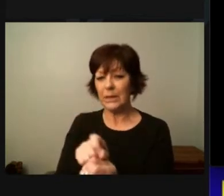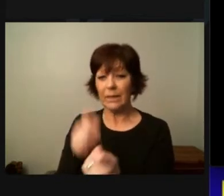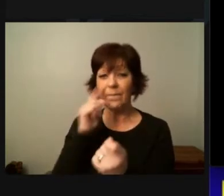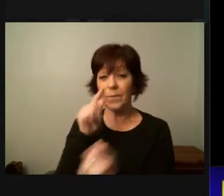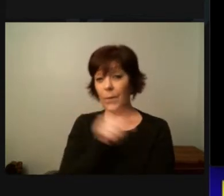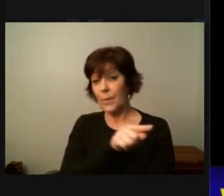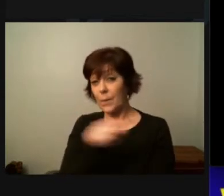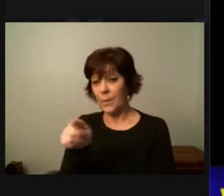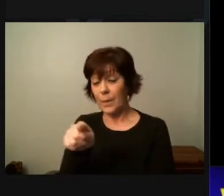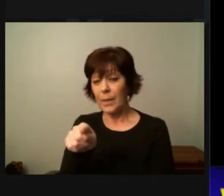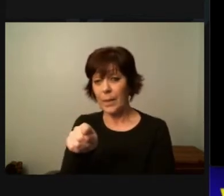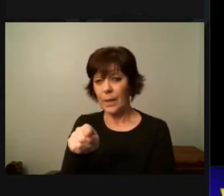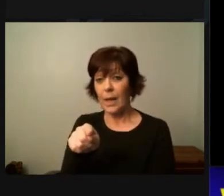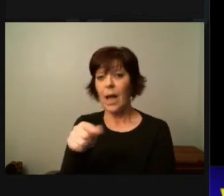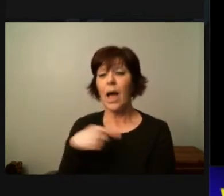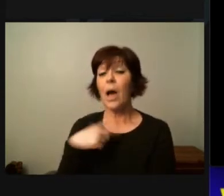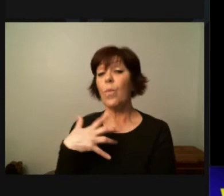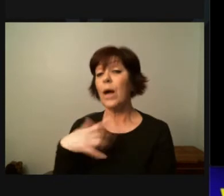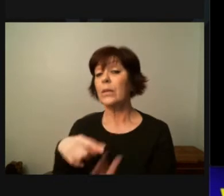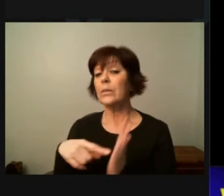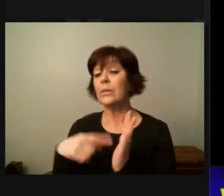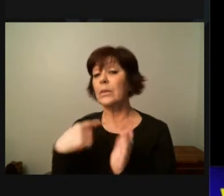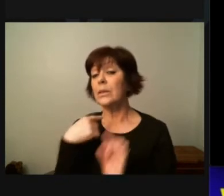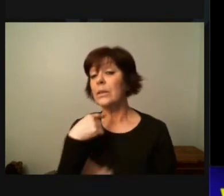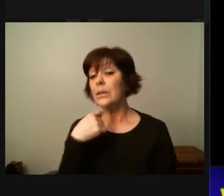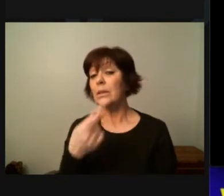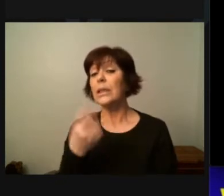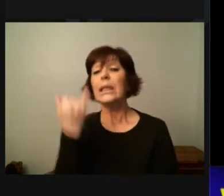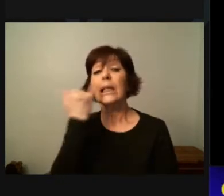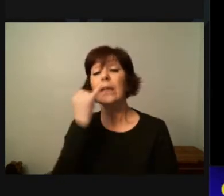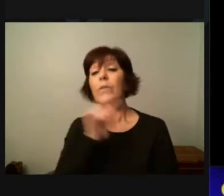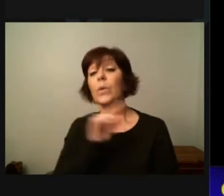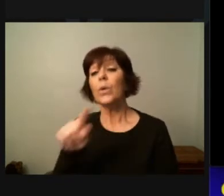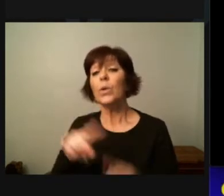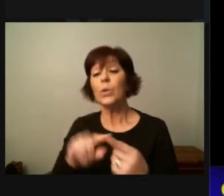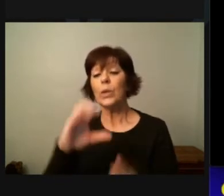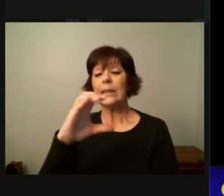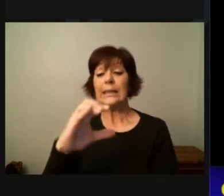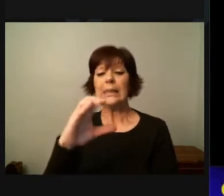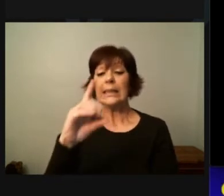on this call, I want to point out that if you go to